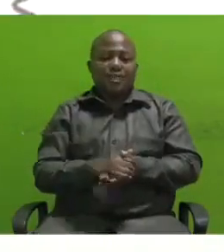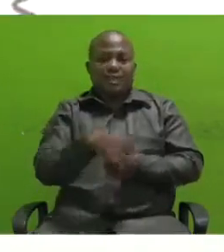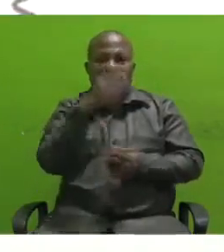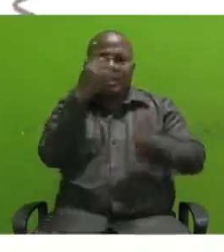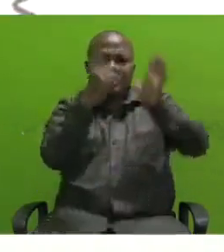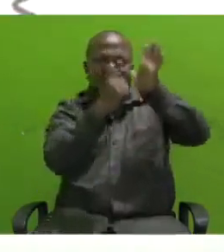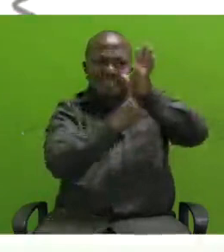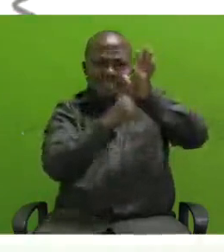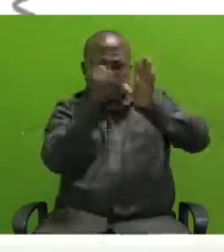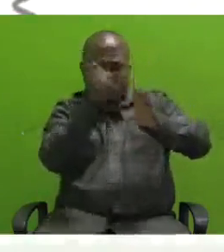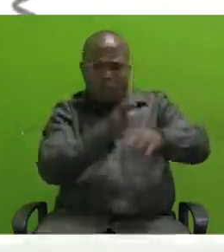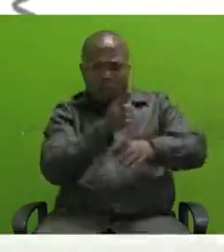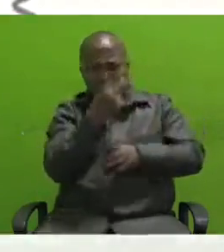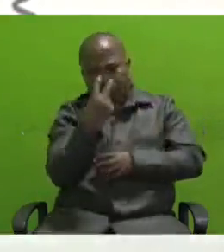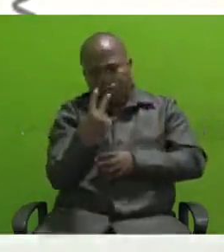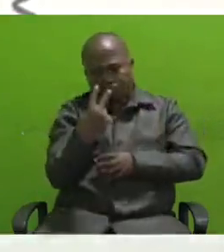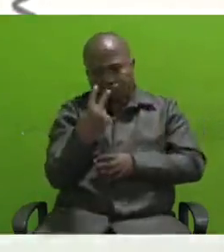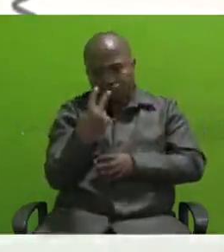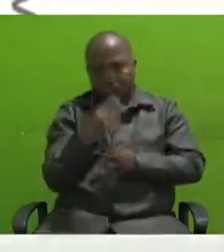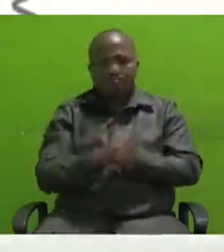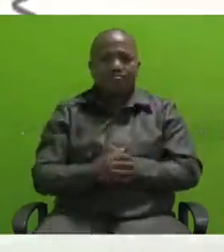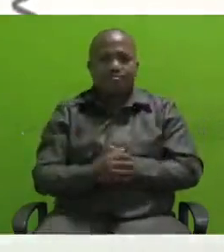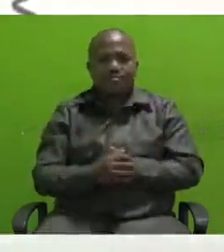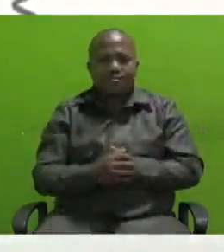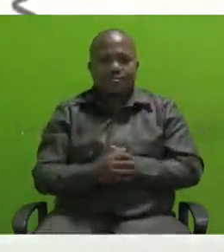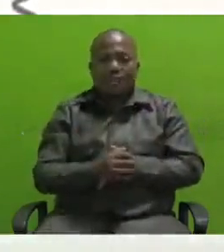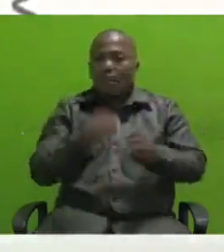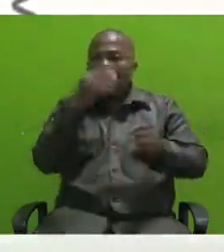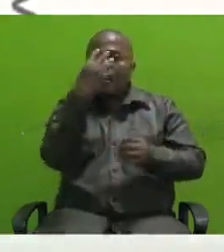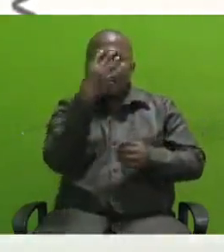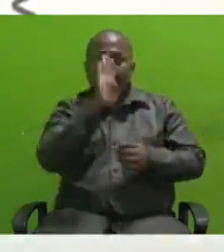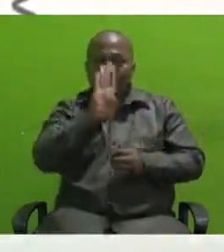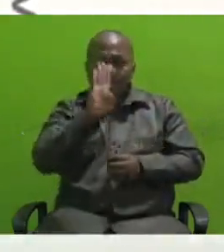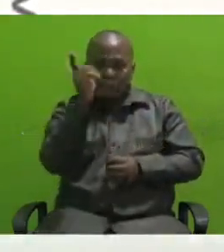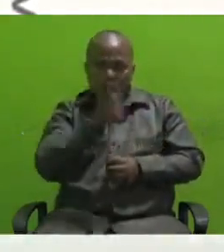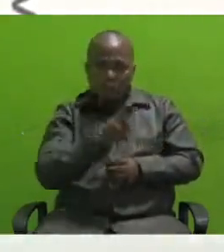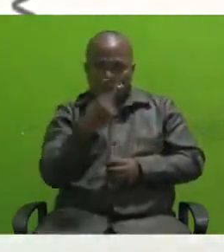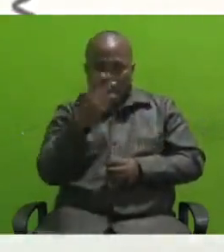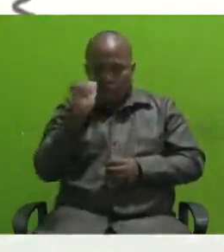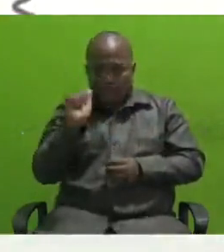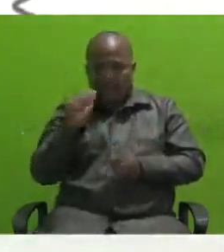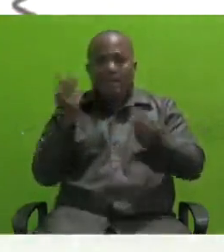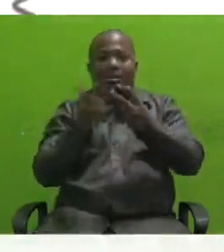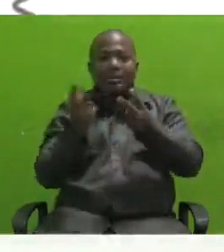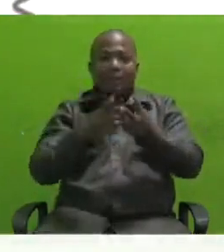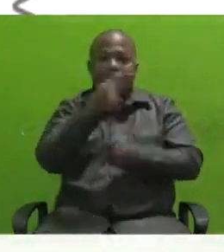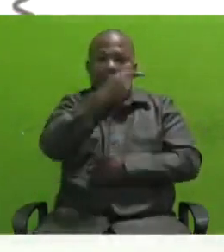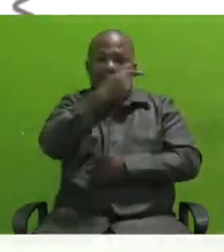6 over 2, that is. So here, b over 2a gonna be